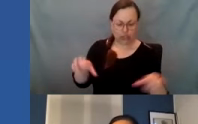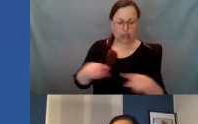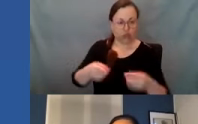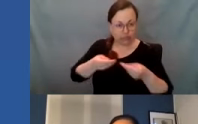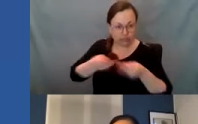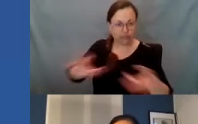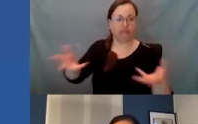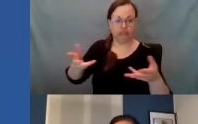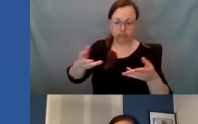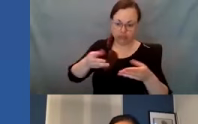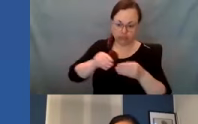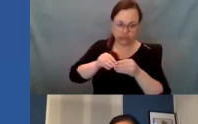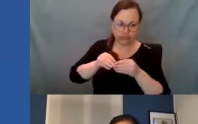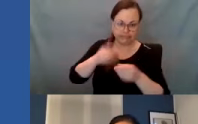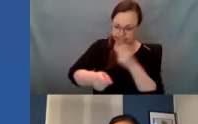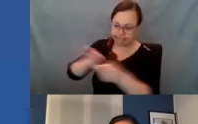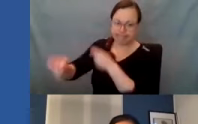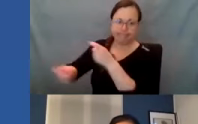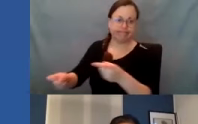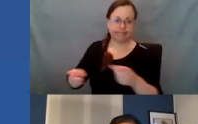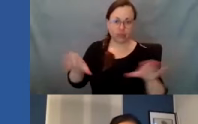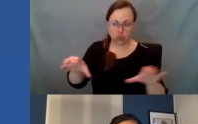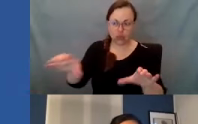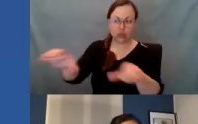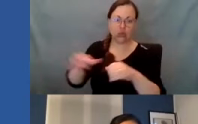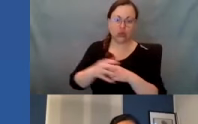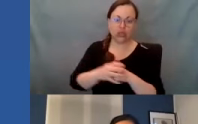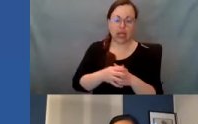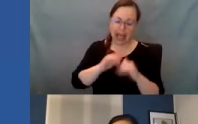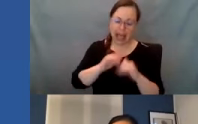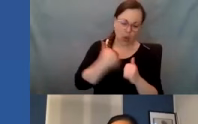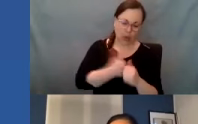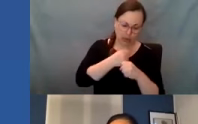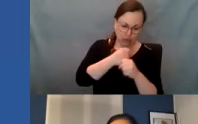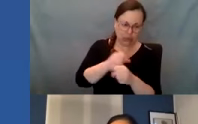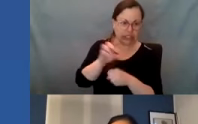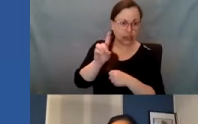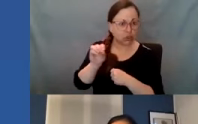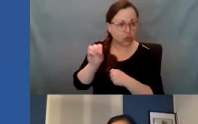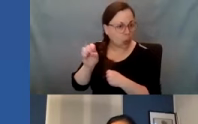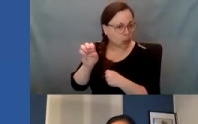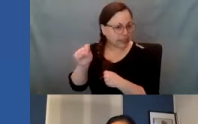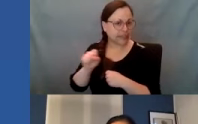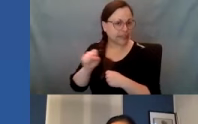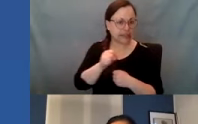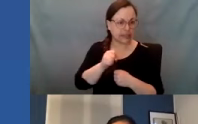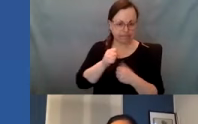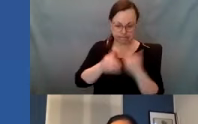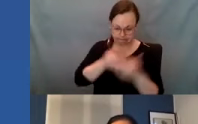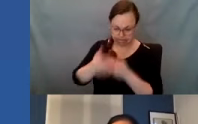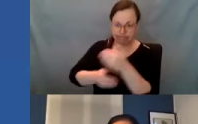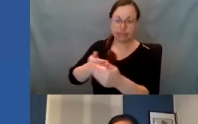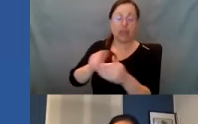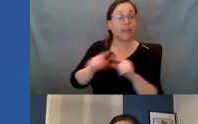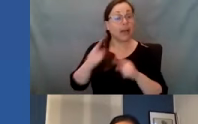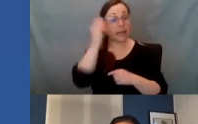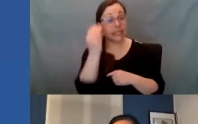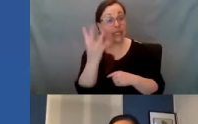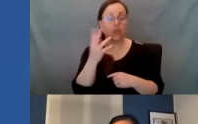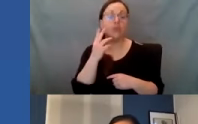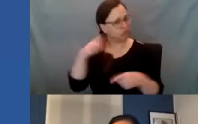we have results of efficacy and the doses have been produced. But what I want to tell you is that is very good. But